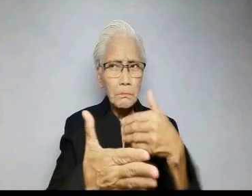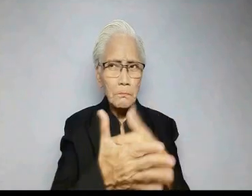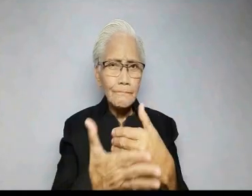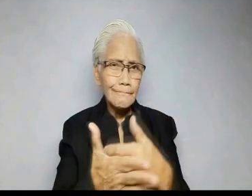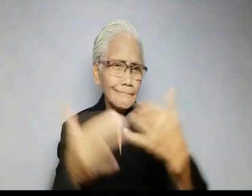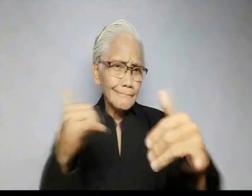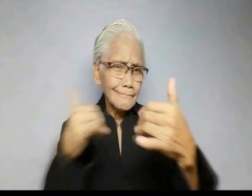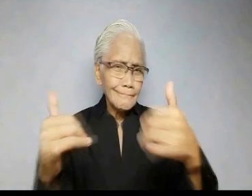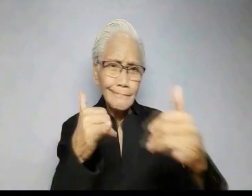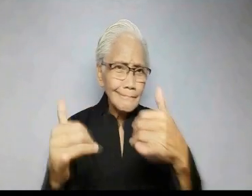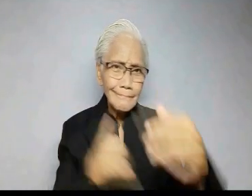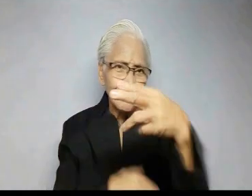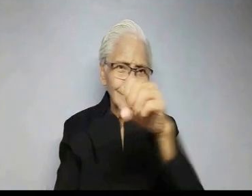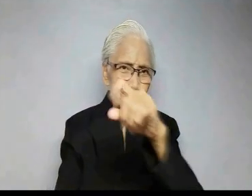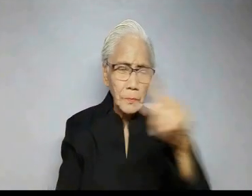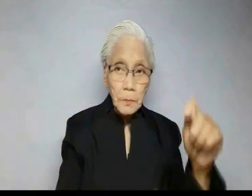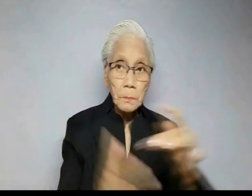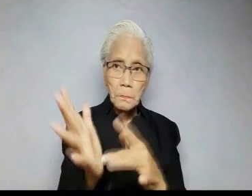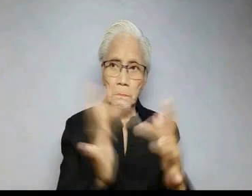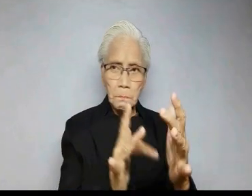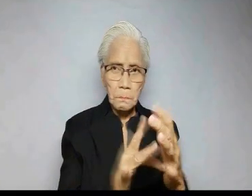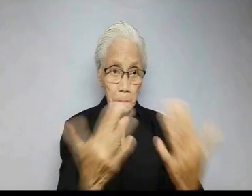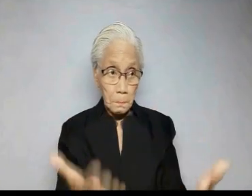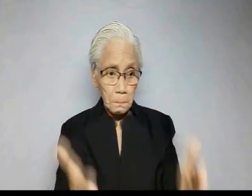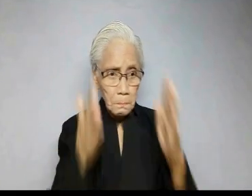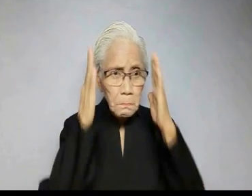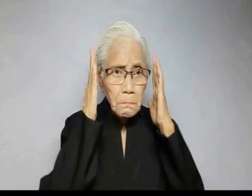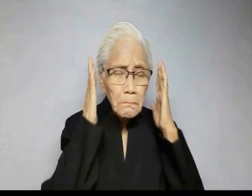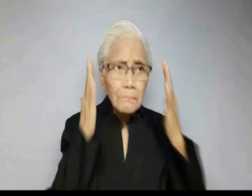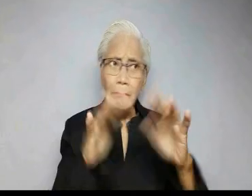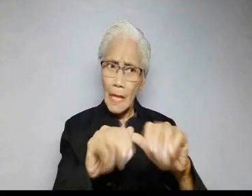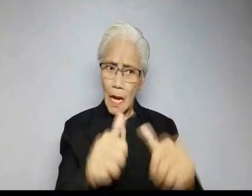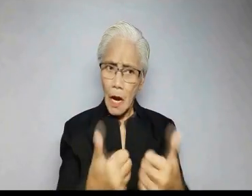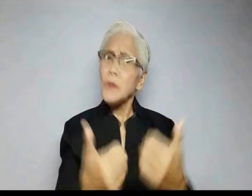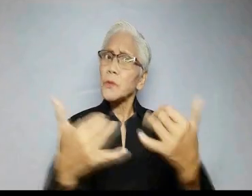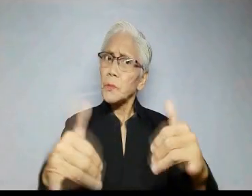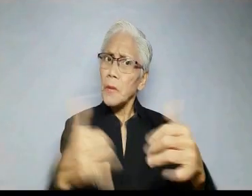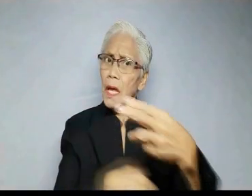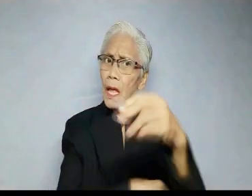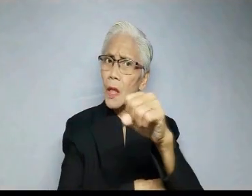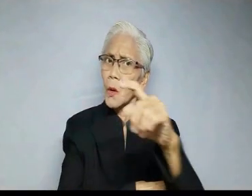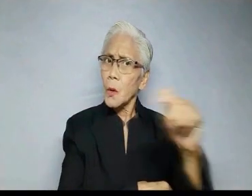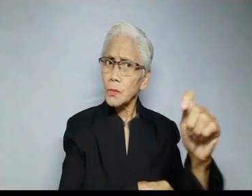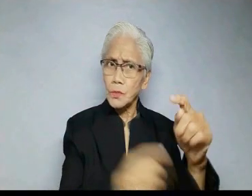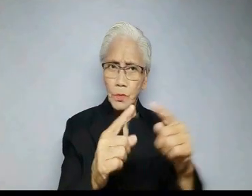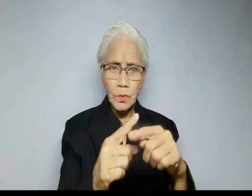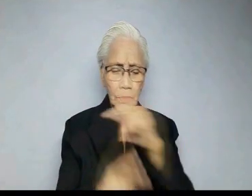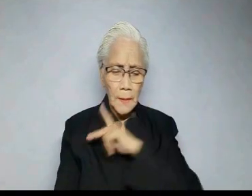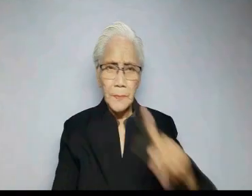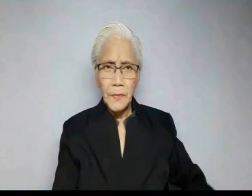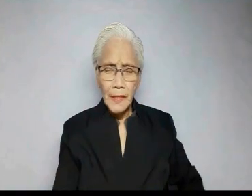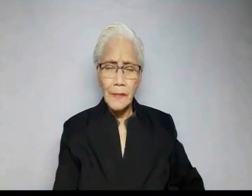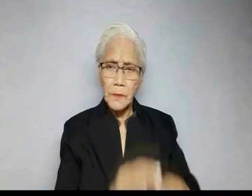them. So, let us dwell on this topic, how to play host to the Prince of Peace, the Lord